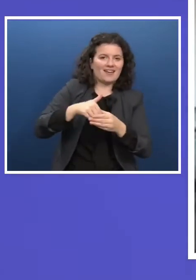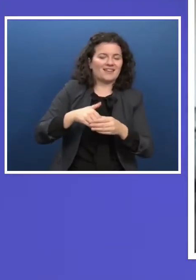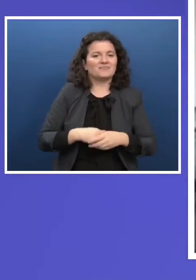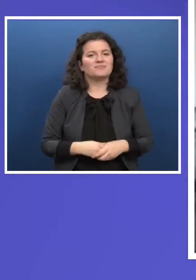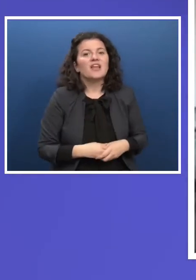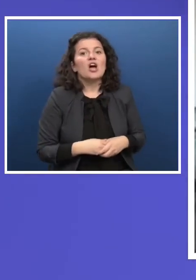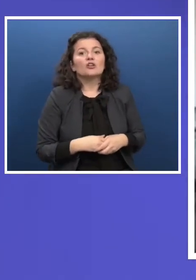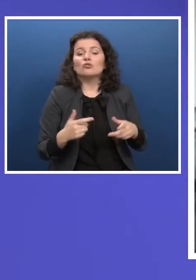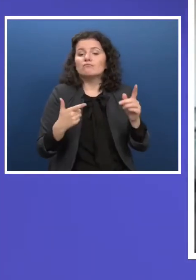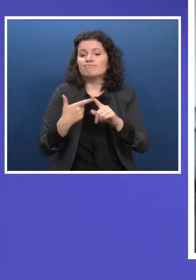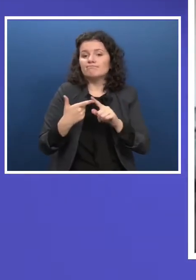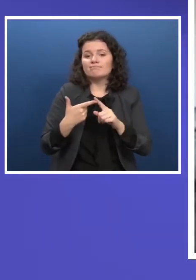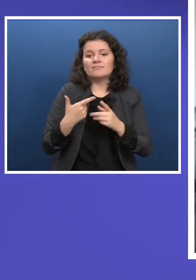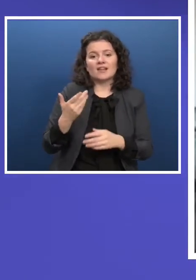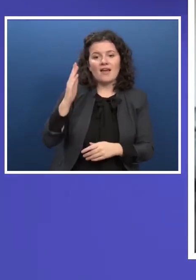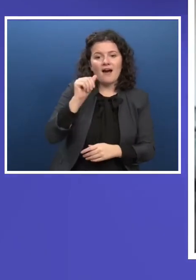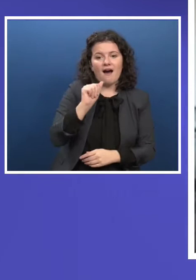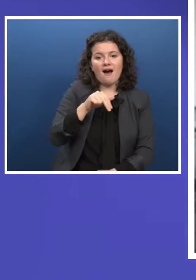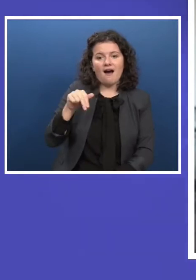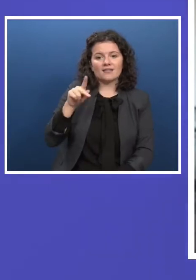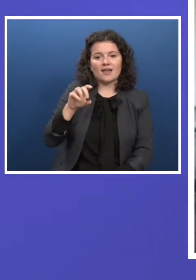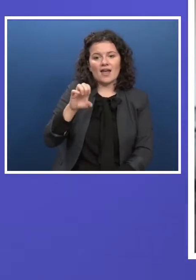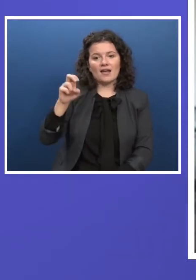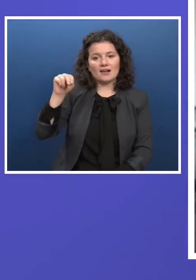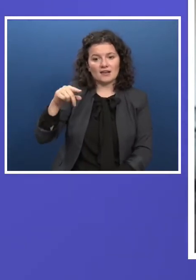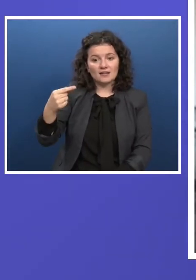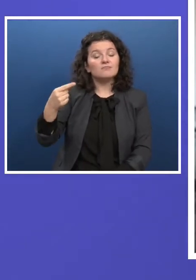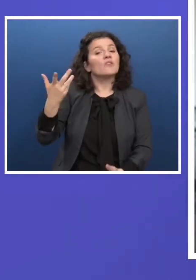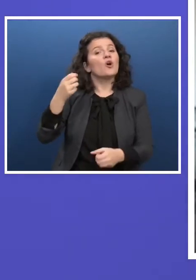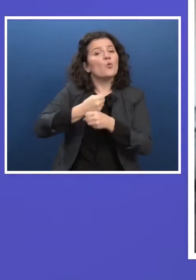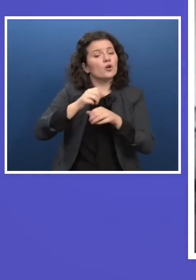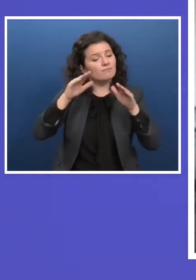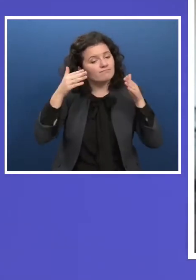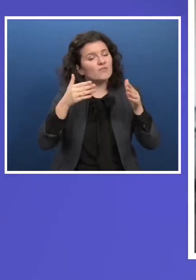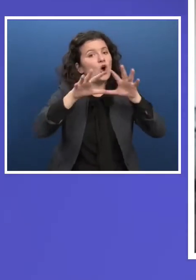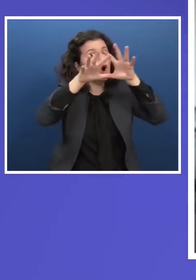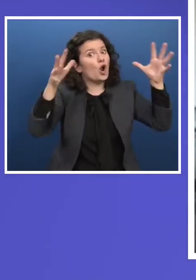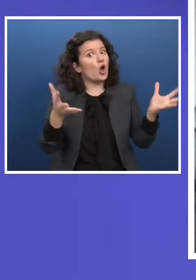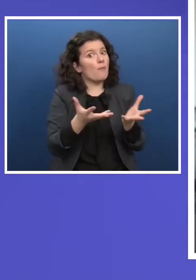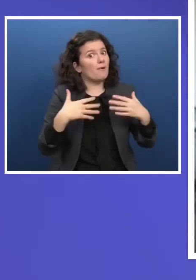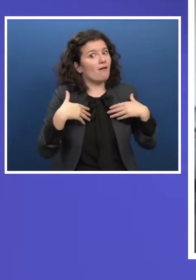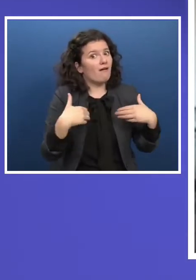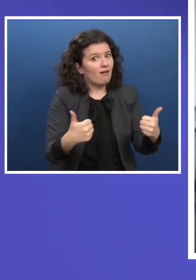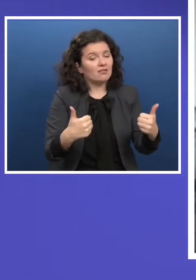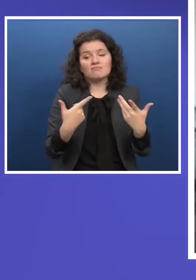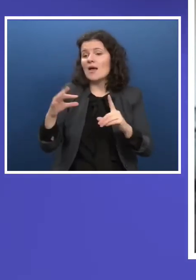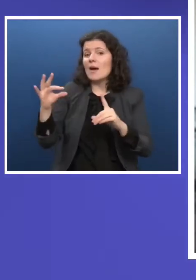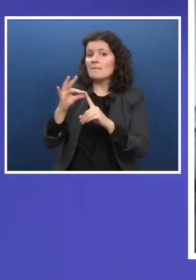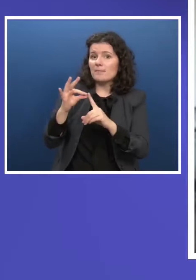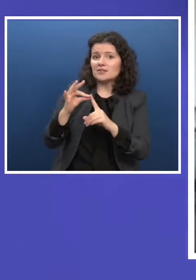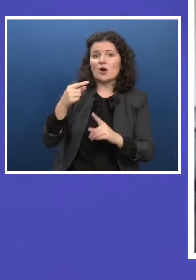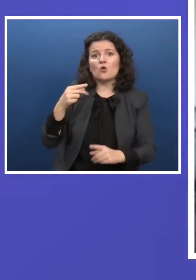Anne has a 35 career in global health and social development. She has posts including in Pakistan, Papua New Guinea, Indonesia,